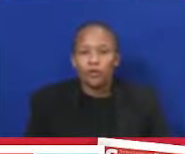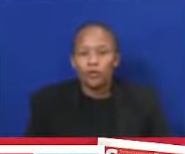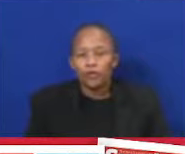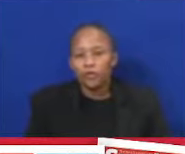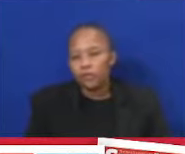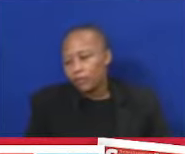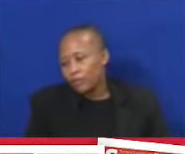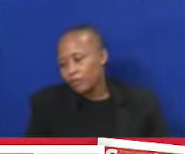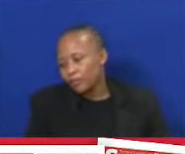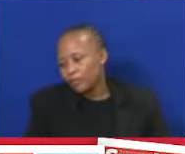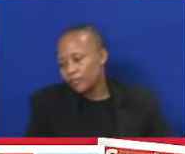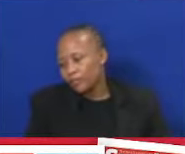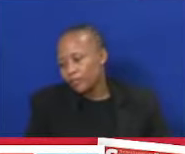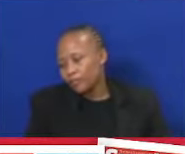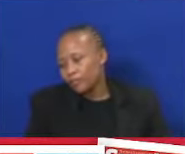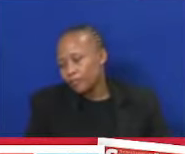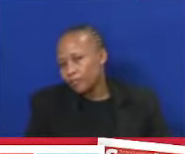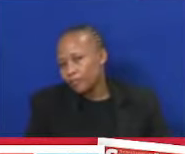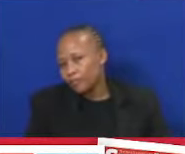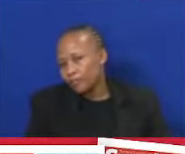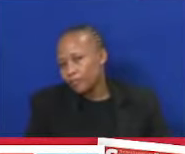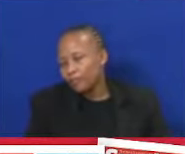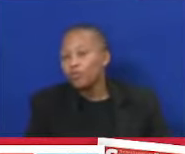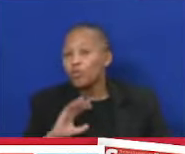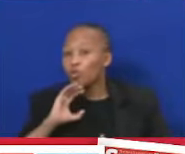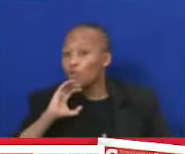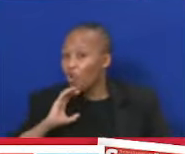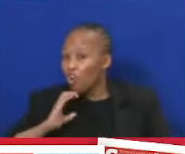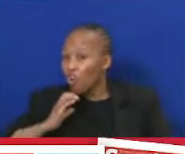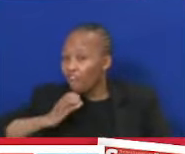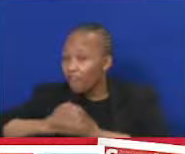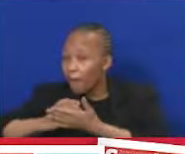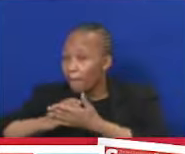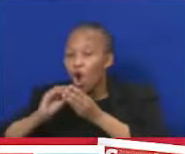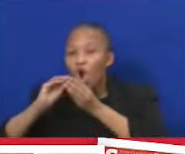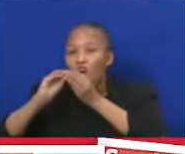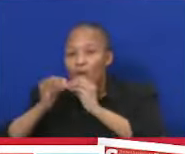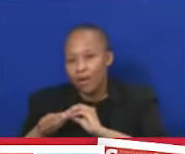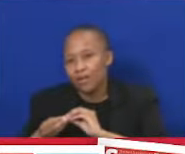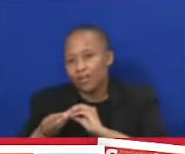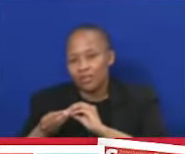Do you confirm the correctness of your background and service history?